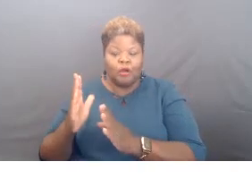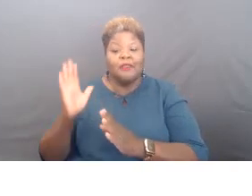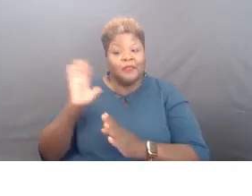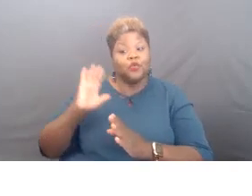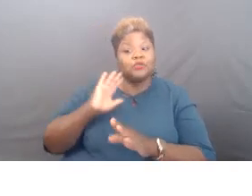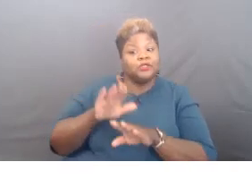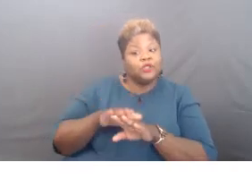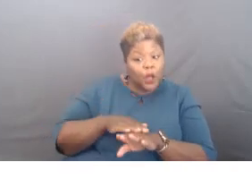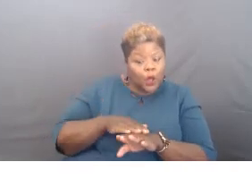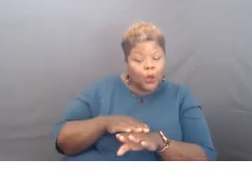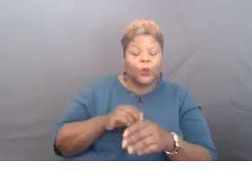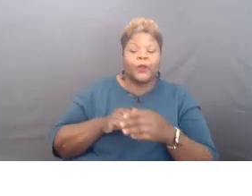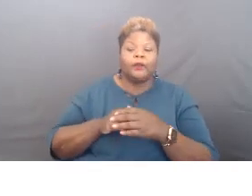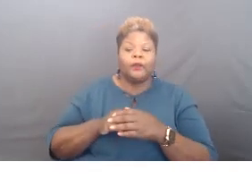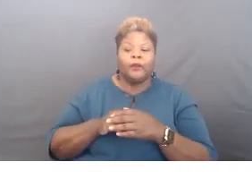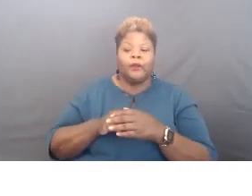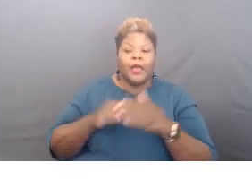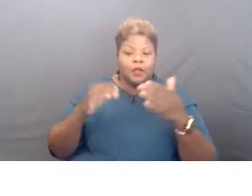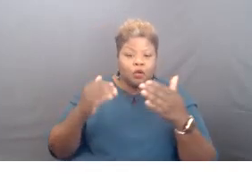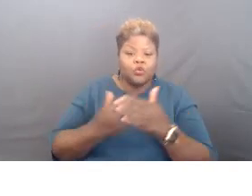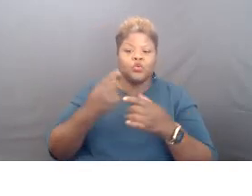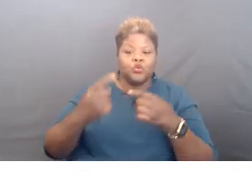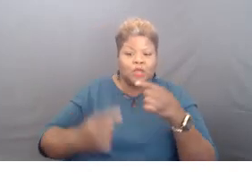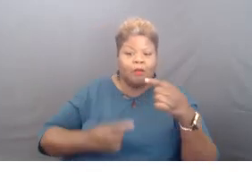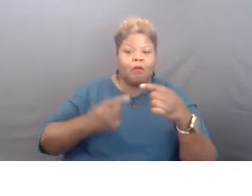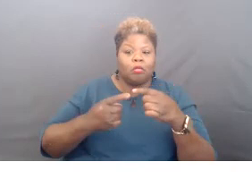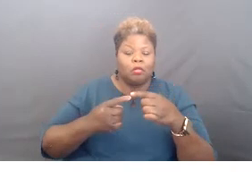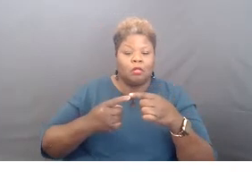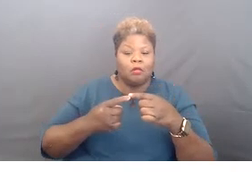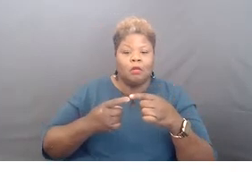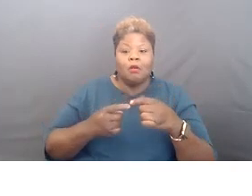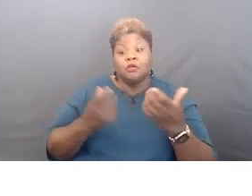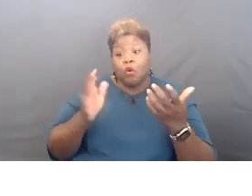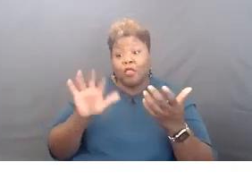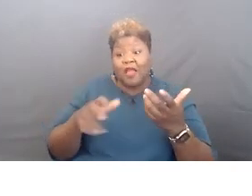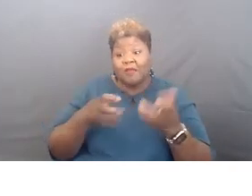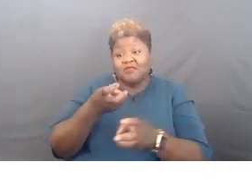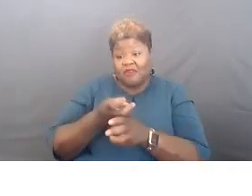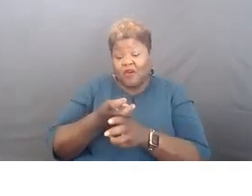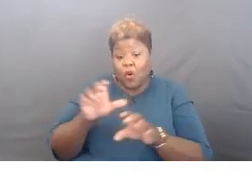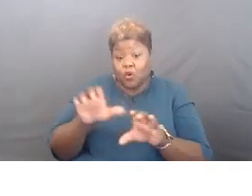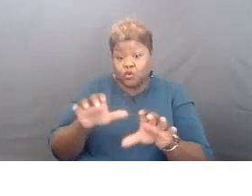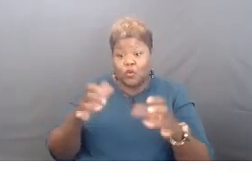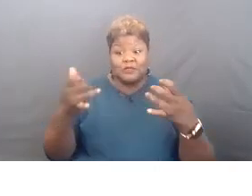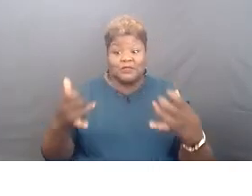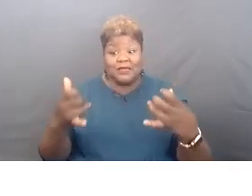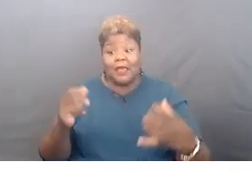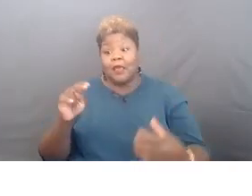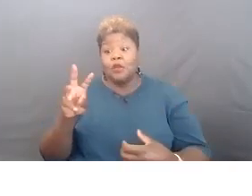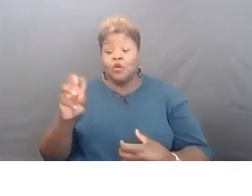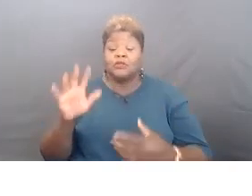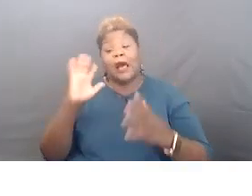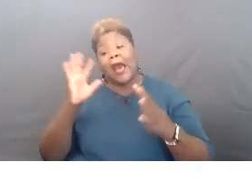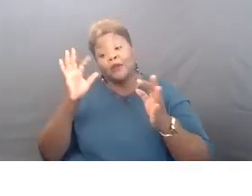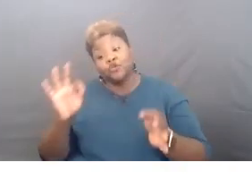a news cycle. So that could be difficult to do in today's news cycle. I choose weekends and in